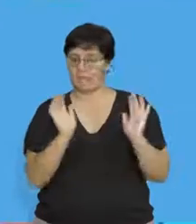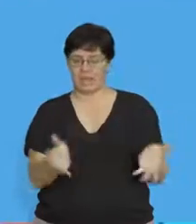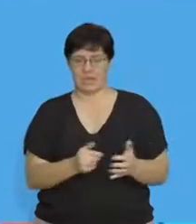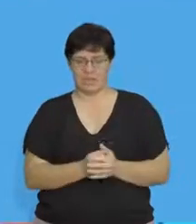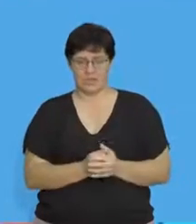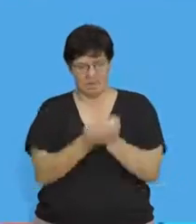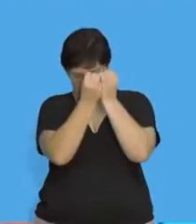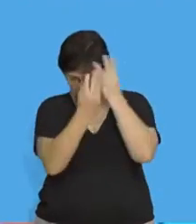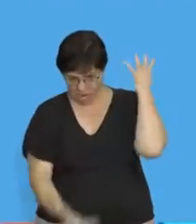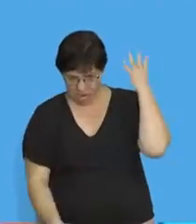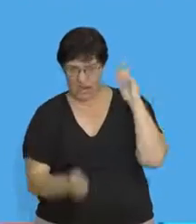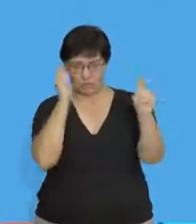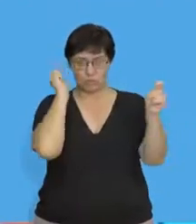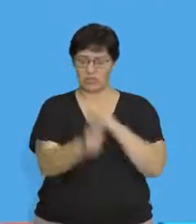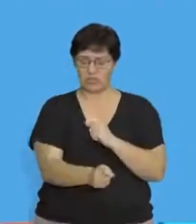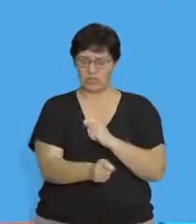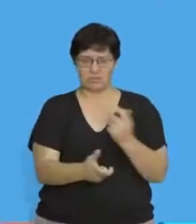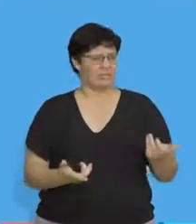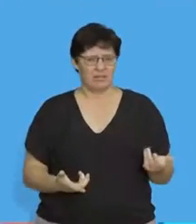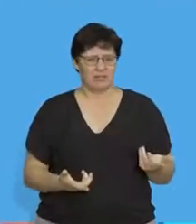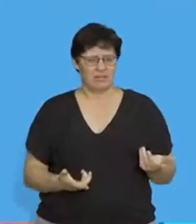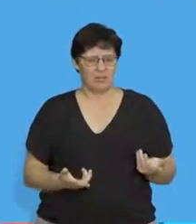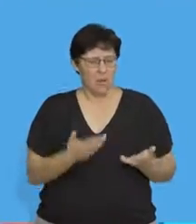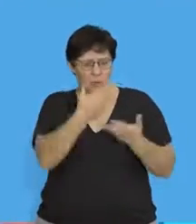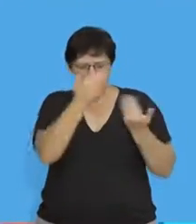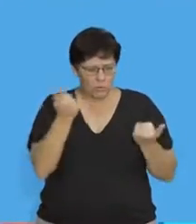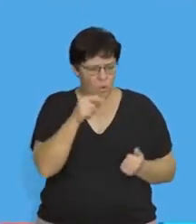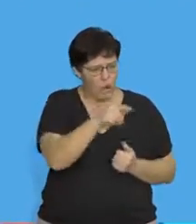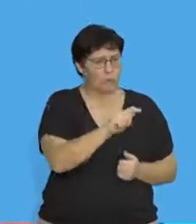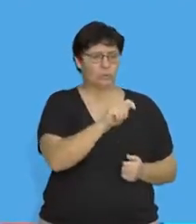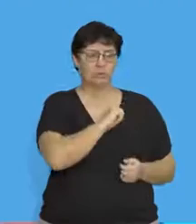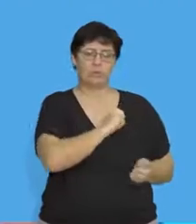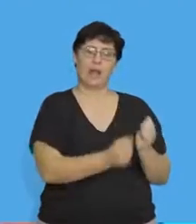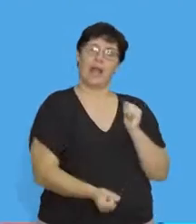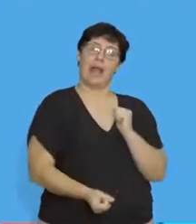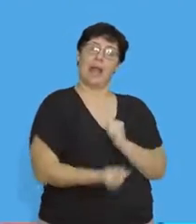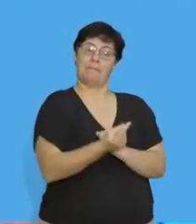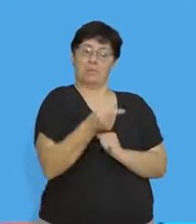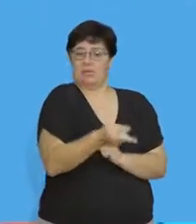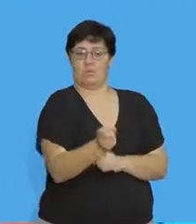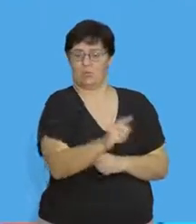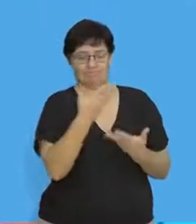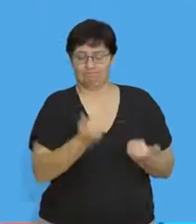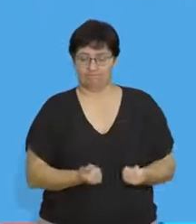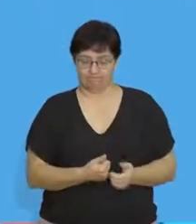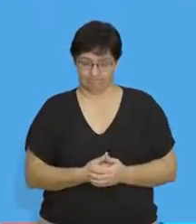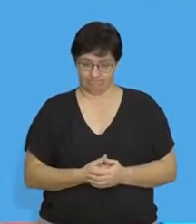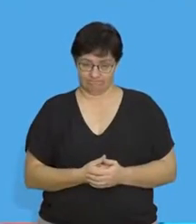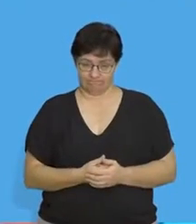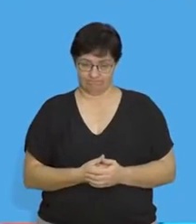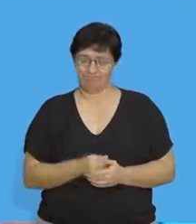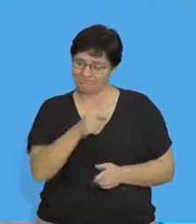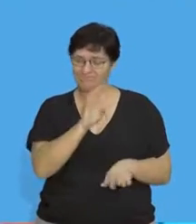allow multiple things to change, then we don't know what's actually causing the effect. That's the